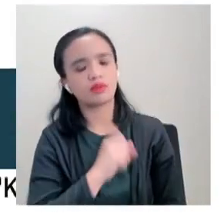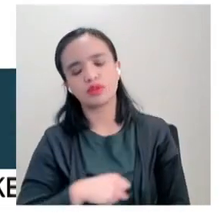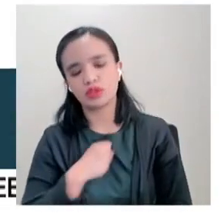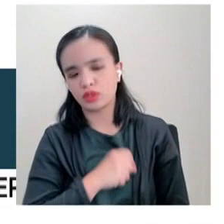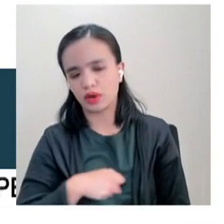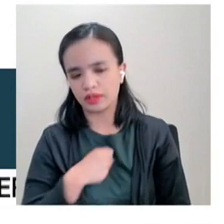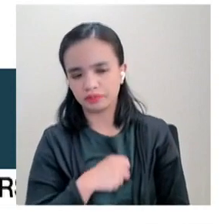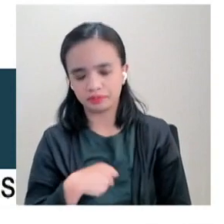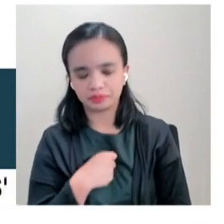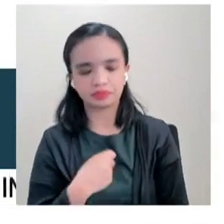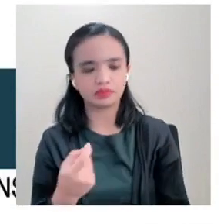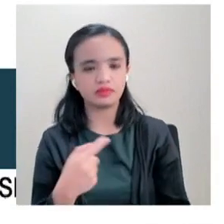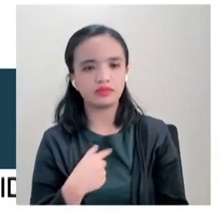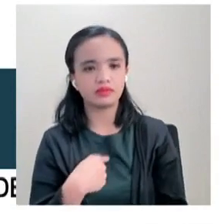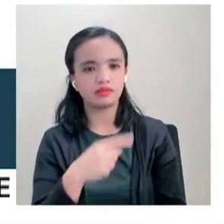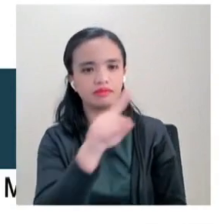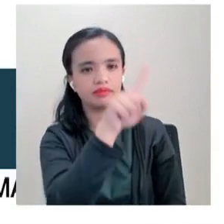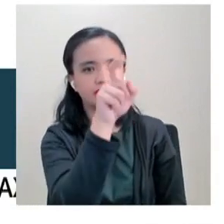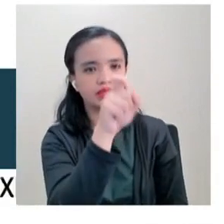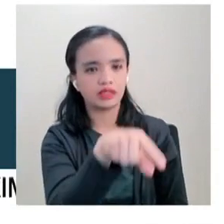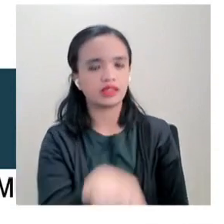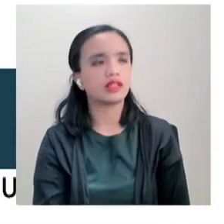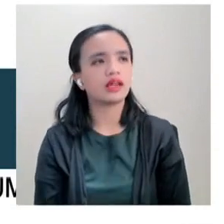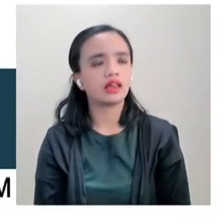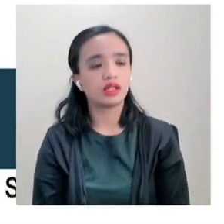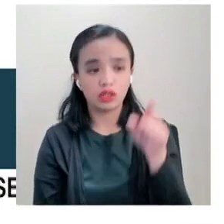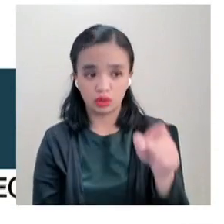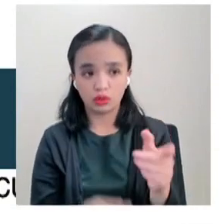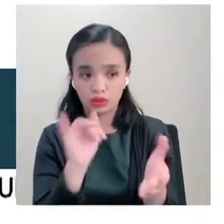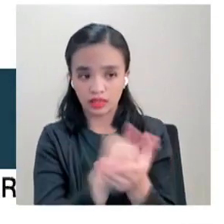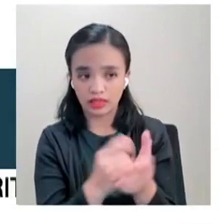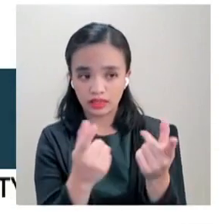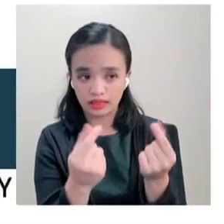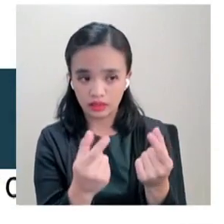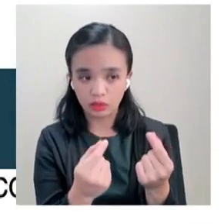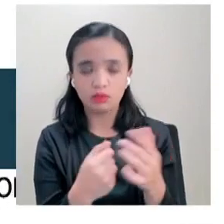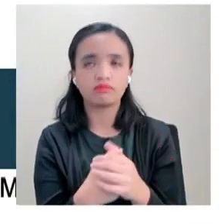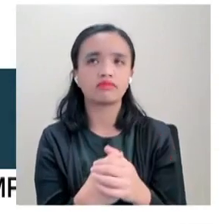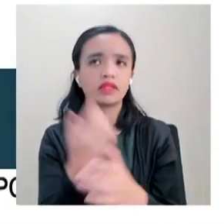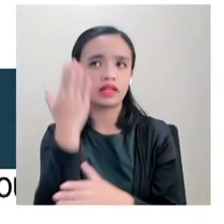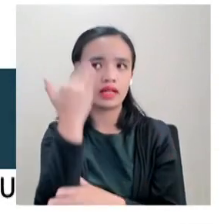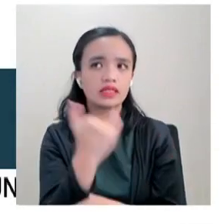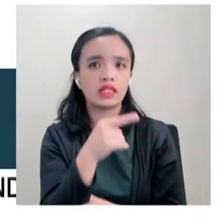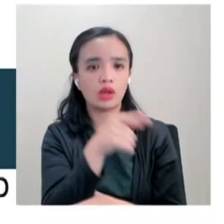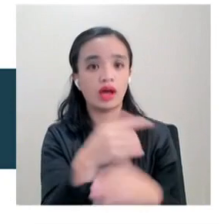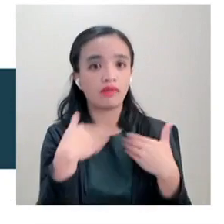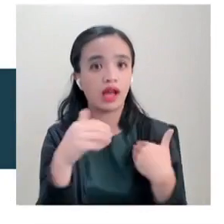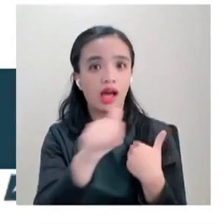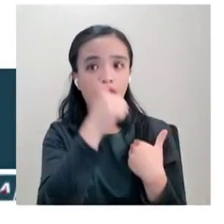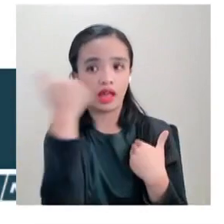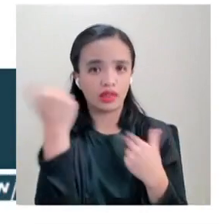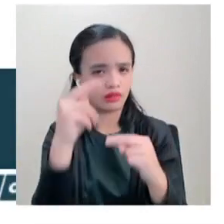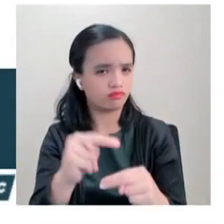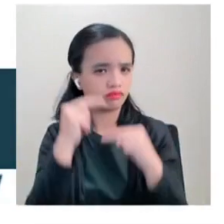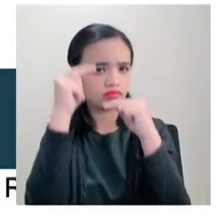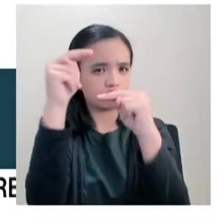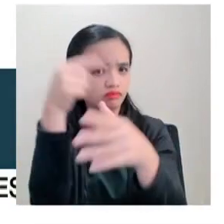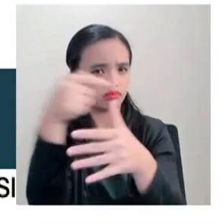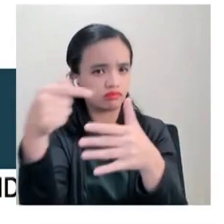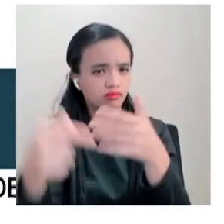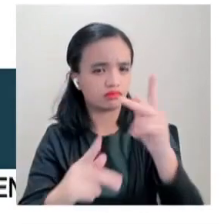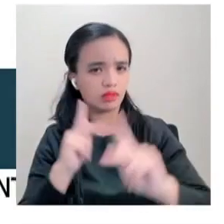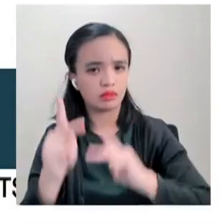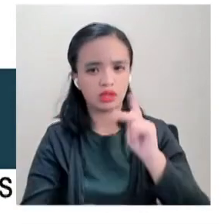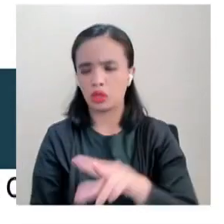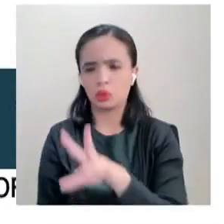let me get this question in edgewise. Are you doing this because you have other candidates in mind to be